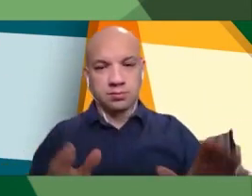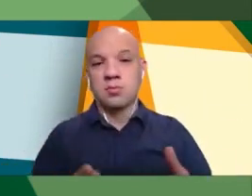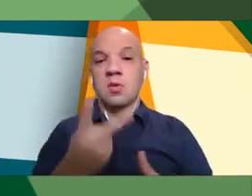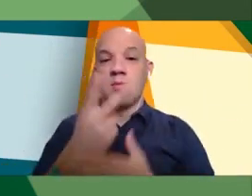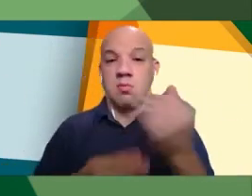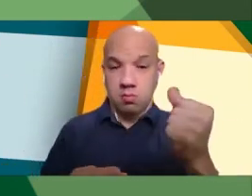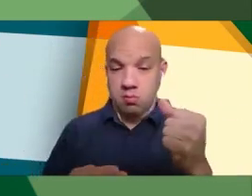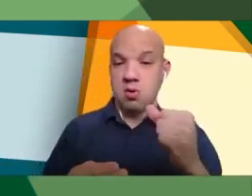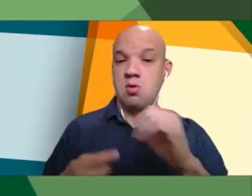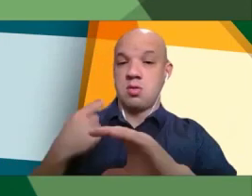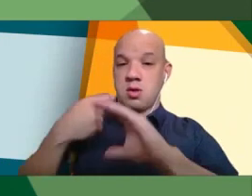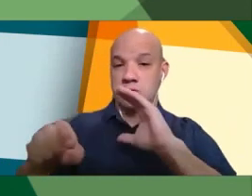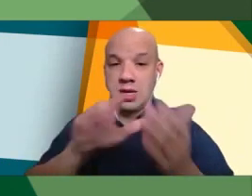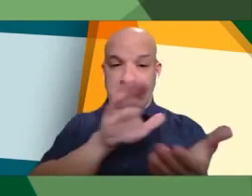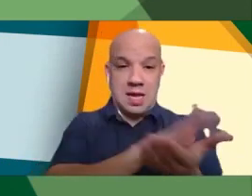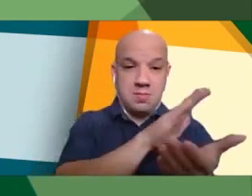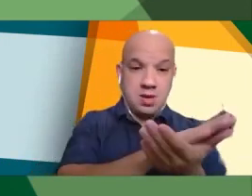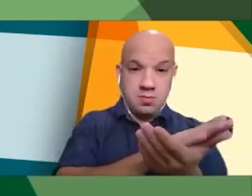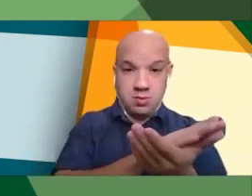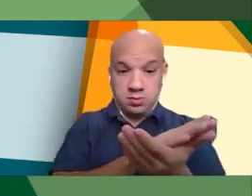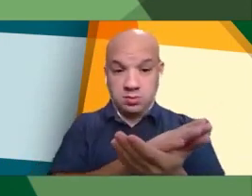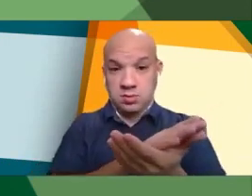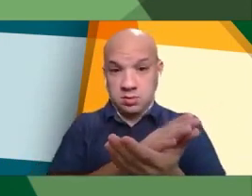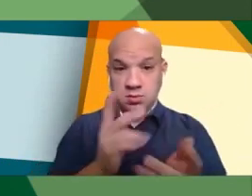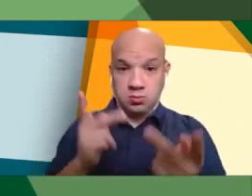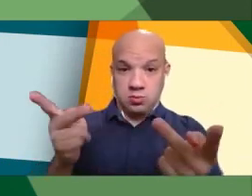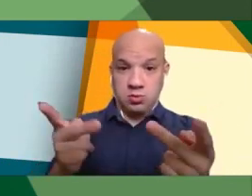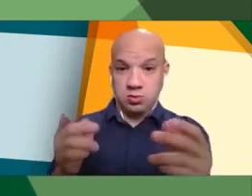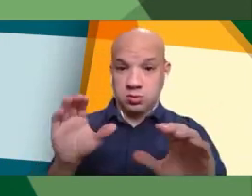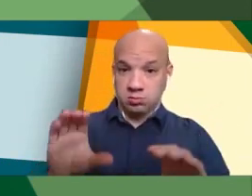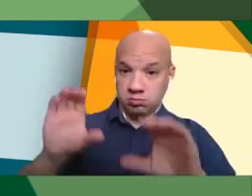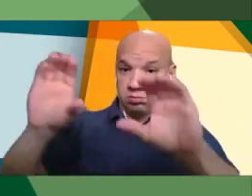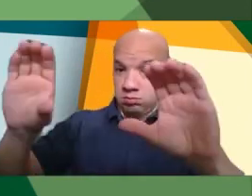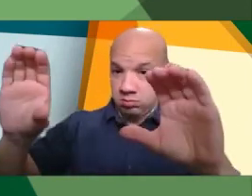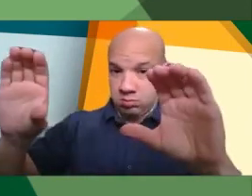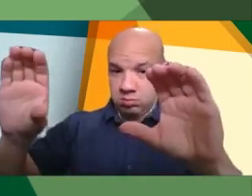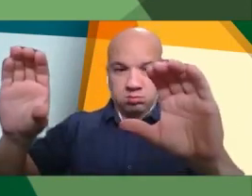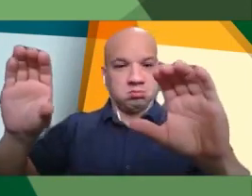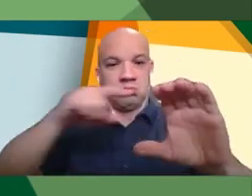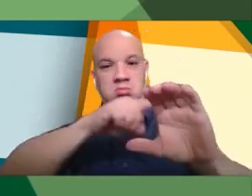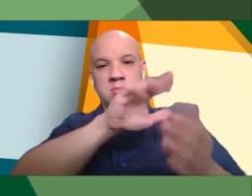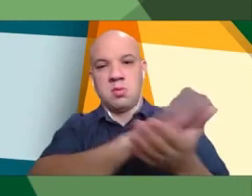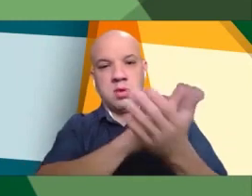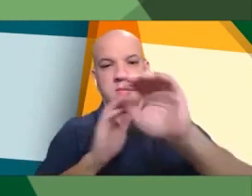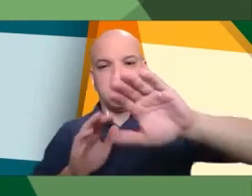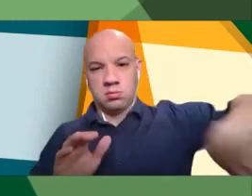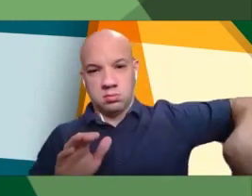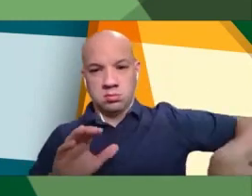in paper formats, the department will only consider the electronic format for evaluation.